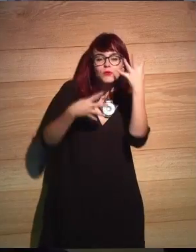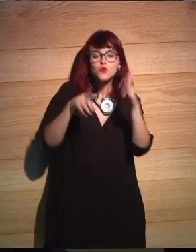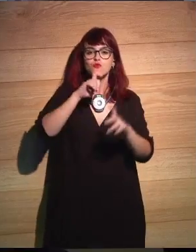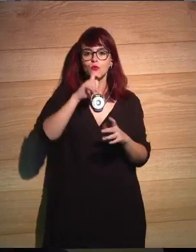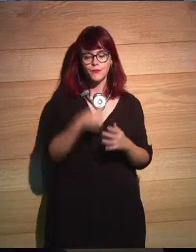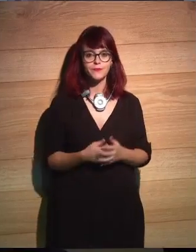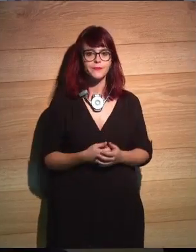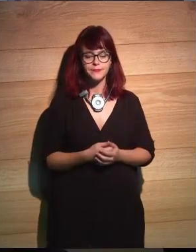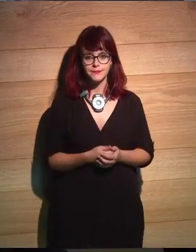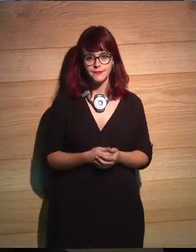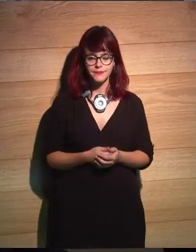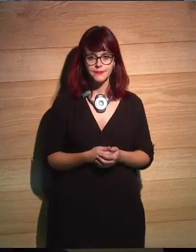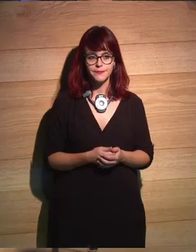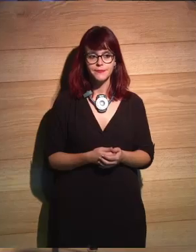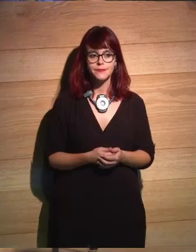that?